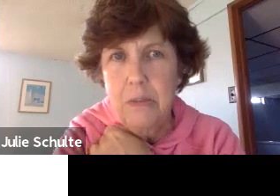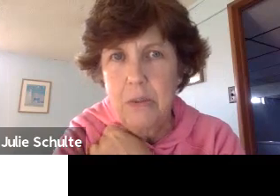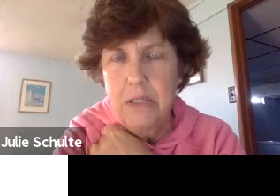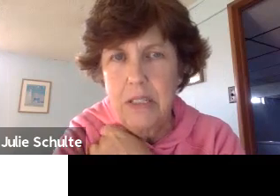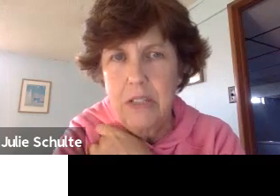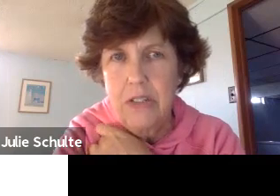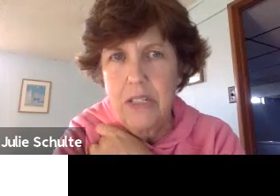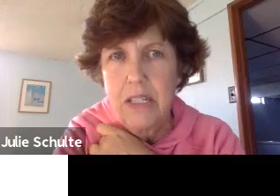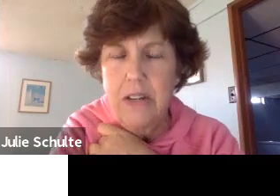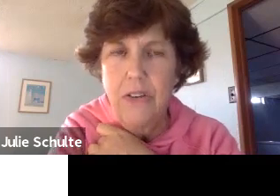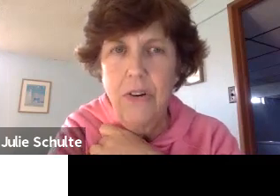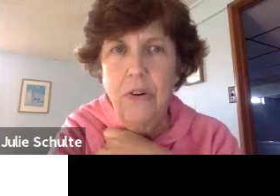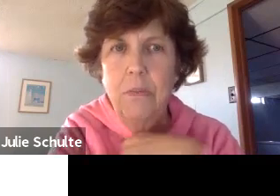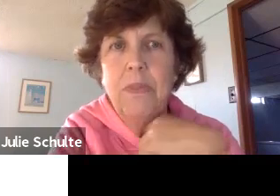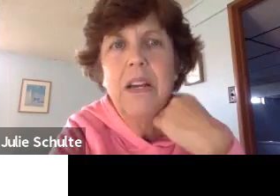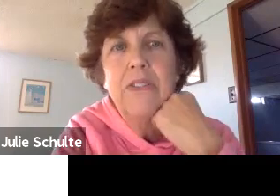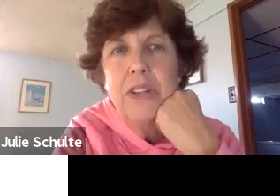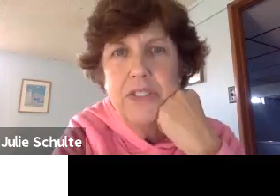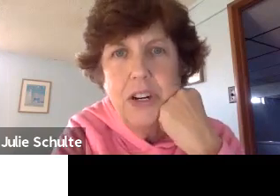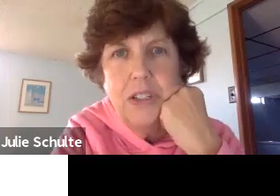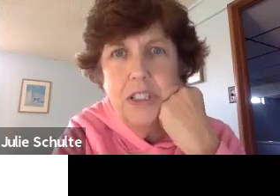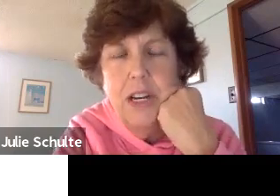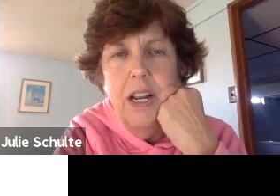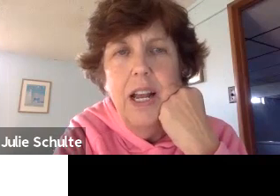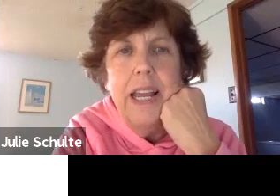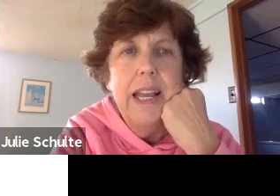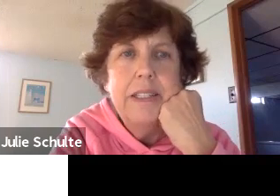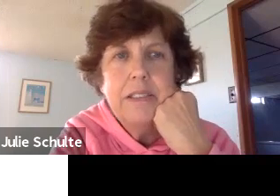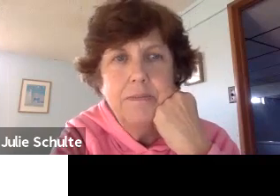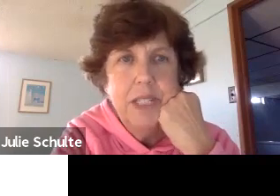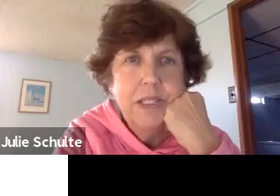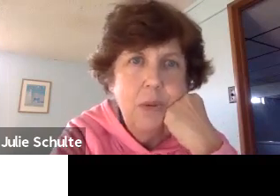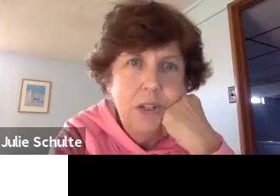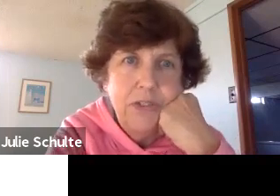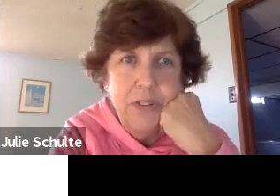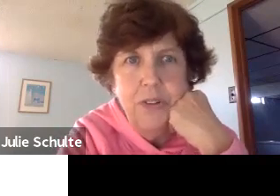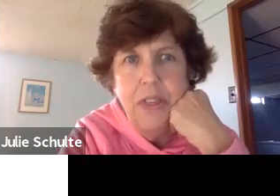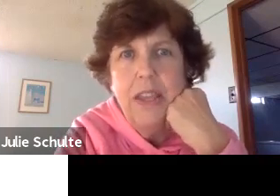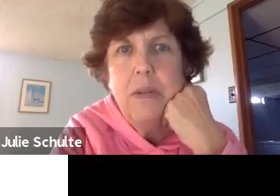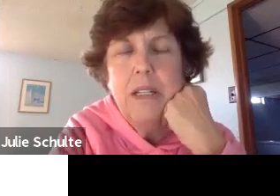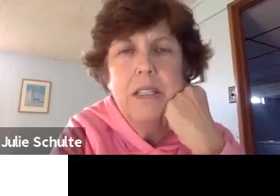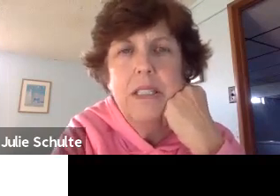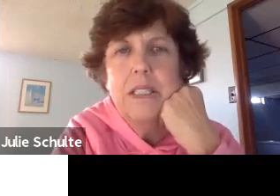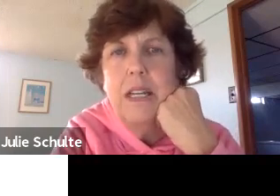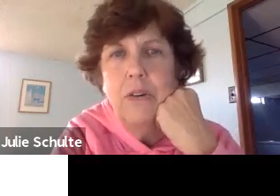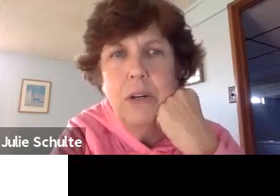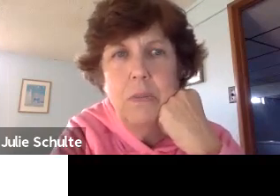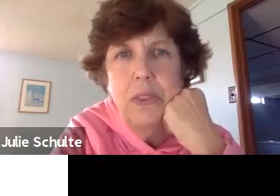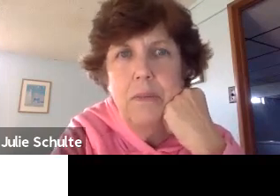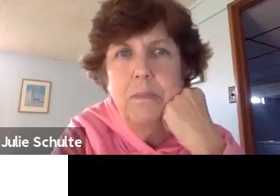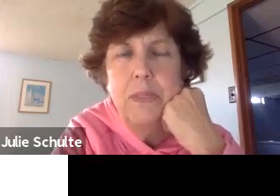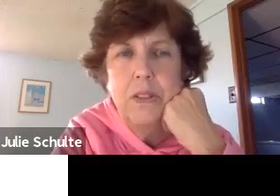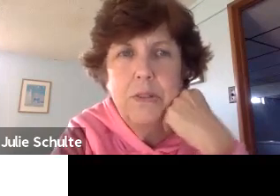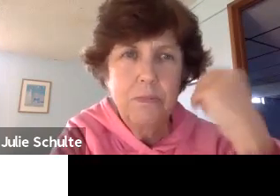install smoke detectors in your home free of charge. And it's a wonderful thing because they know where to